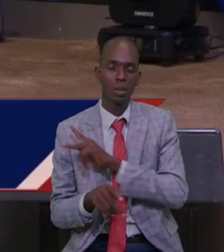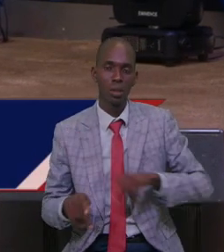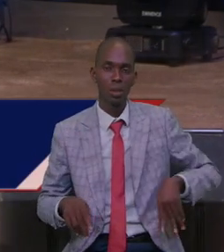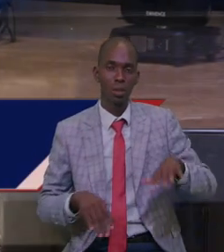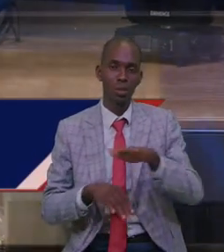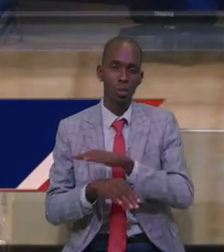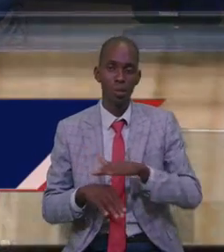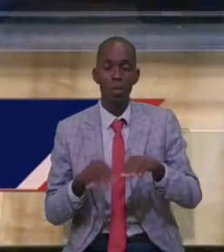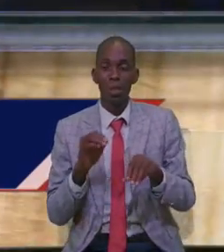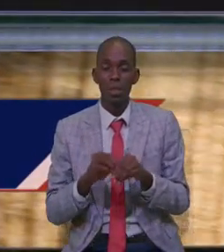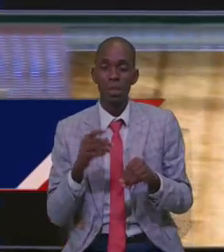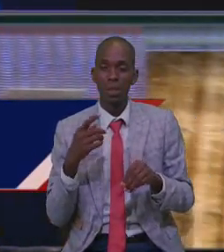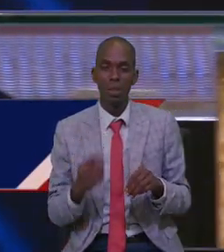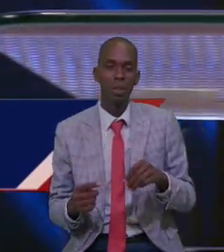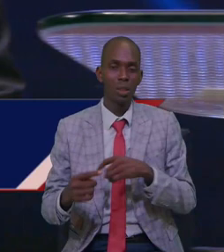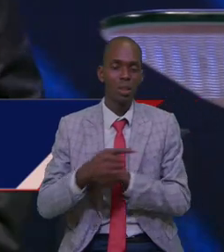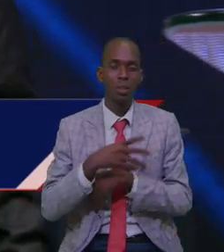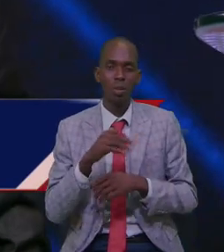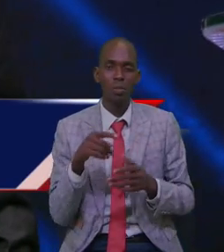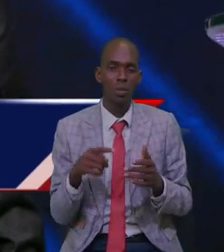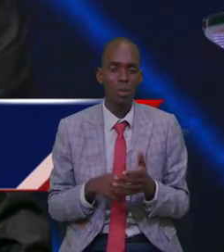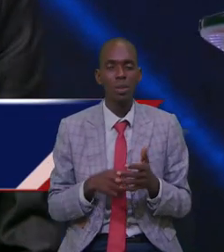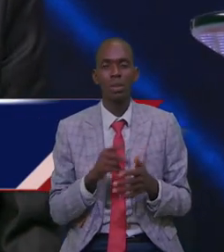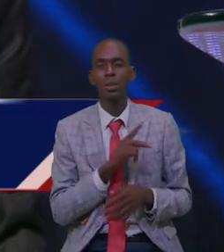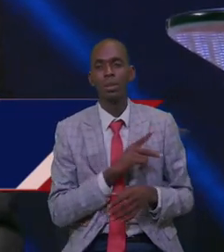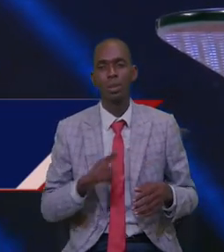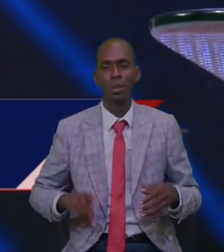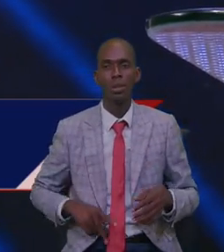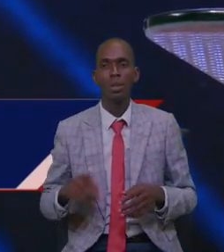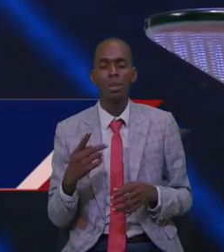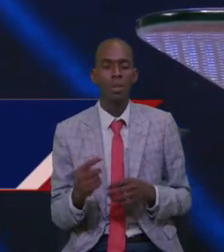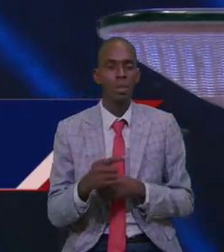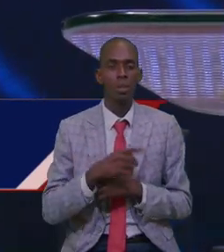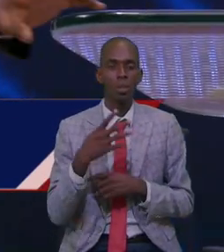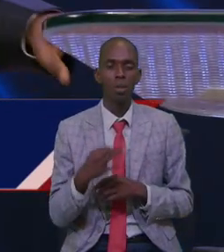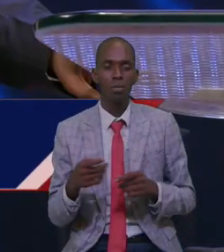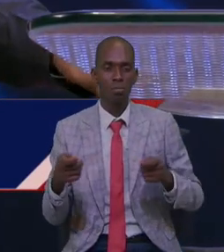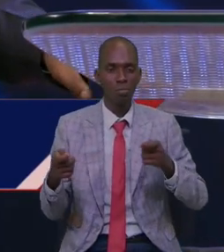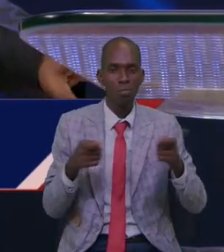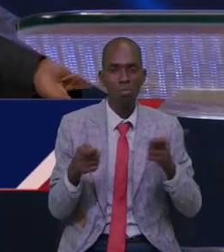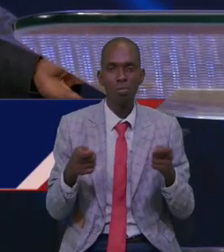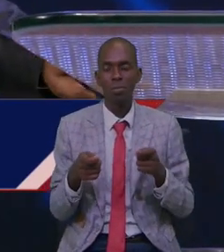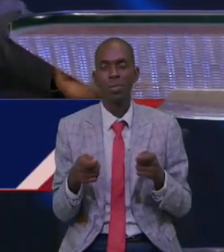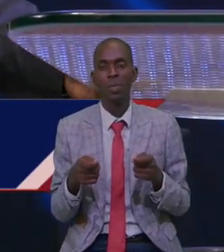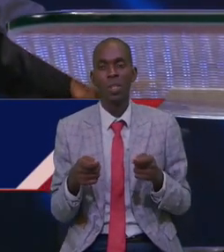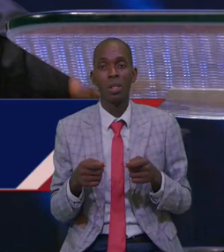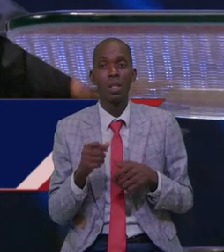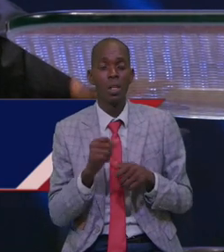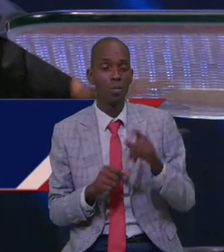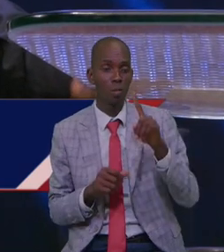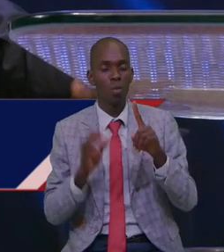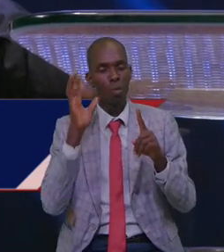of these kings, while the days of reigning and ruling are running on, then God will choose one